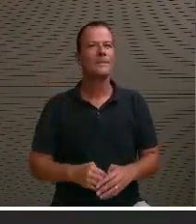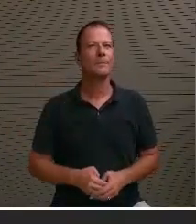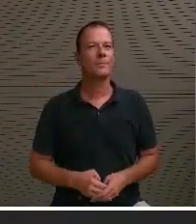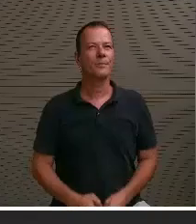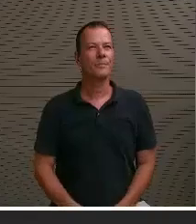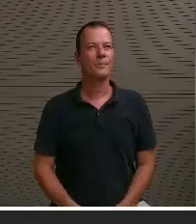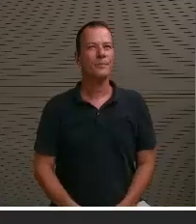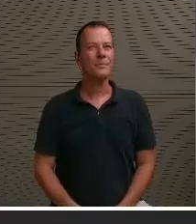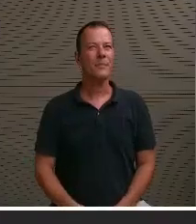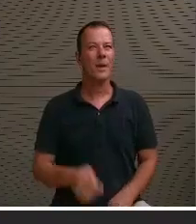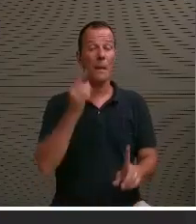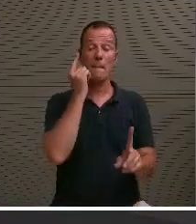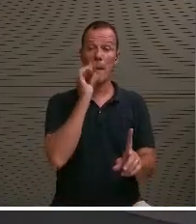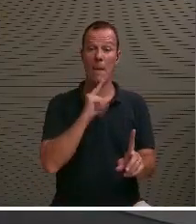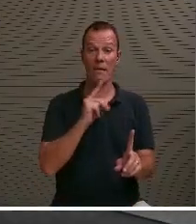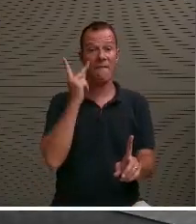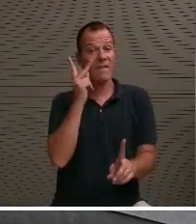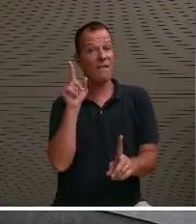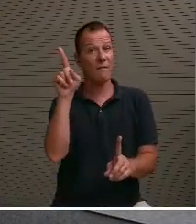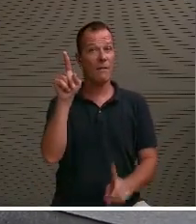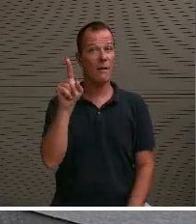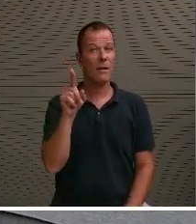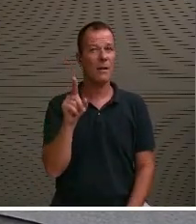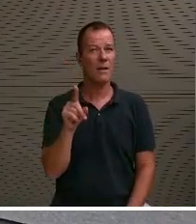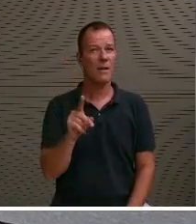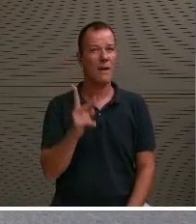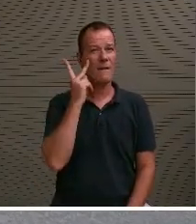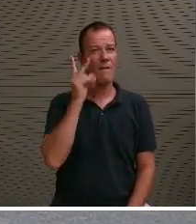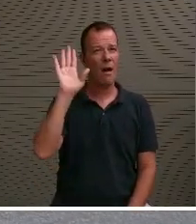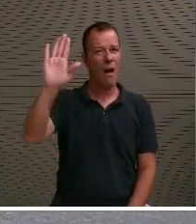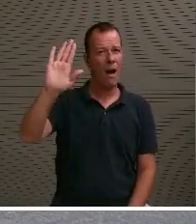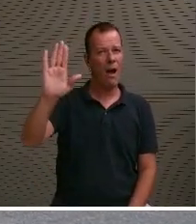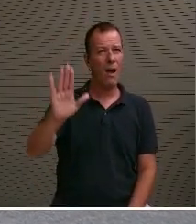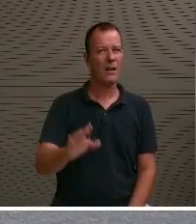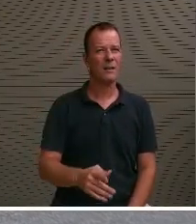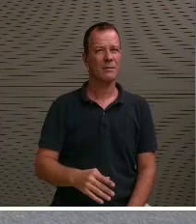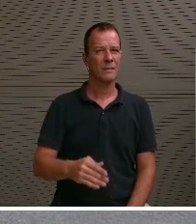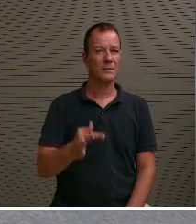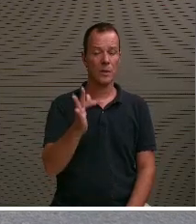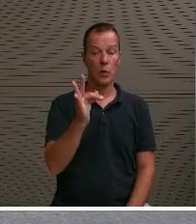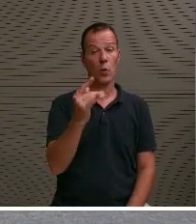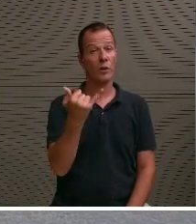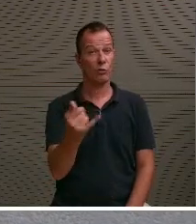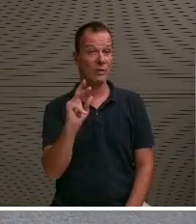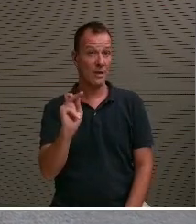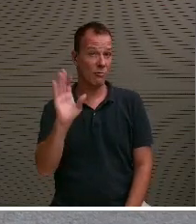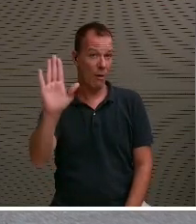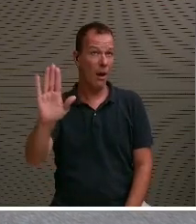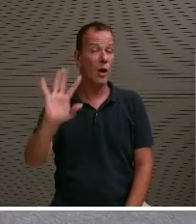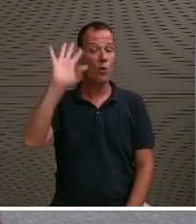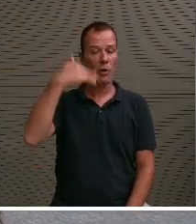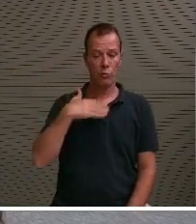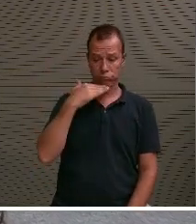My parents live in DRC for 42 years. And when I was 5 years old, I came